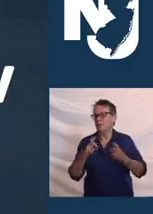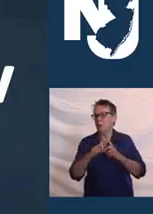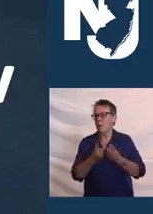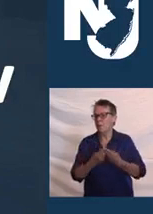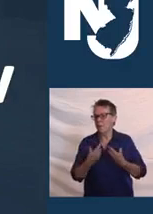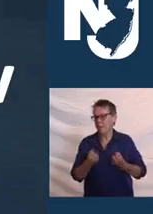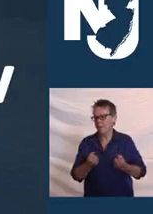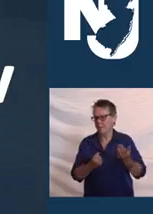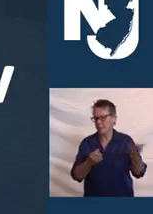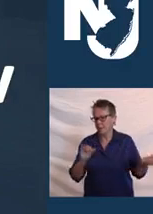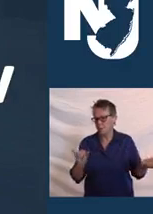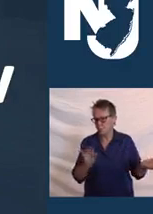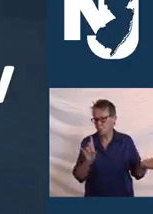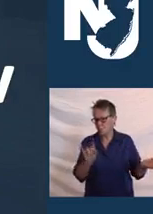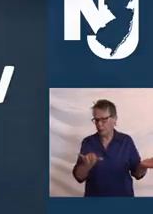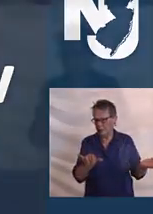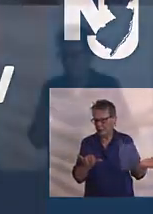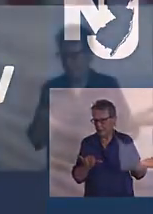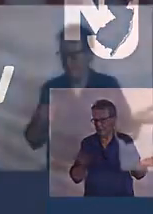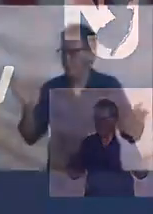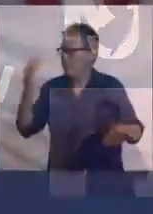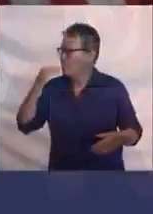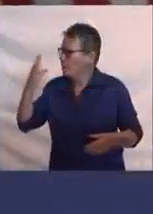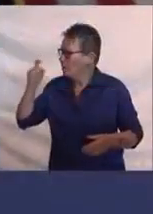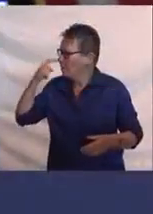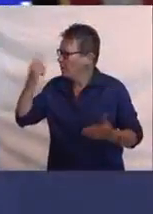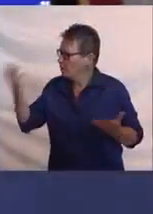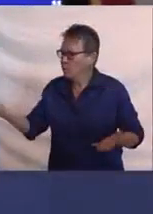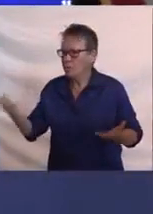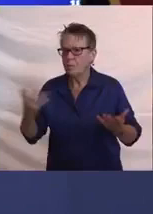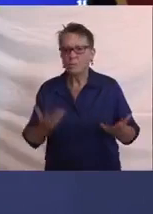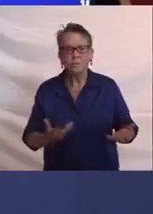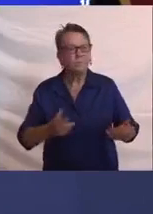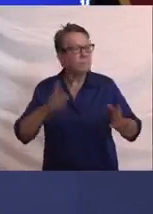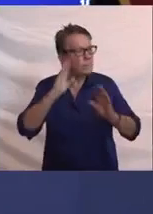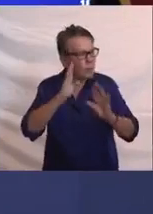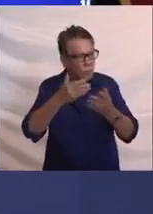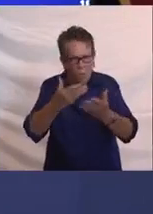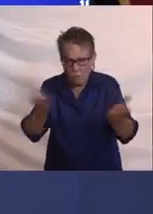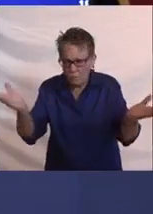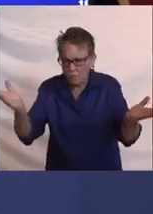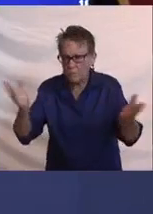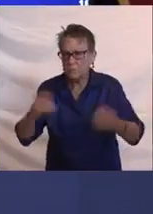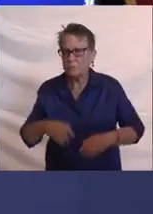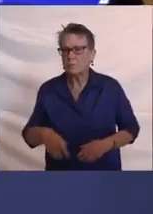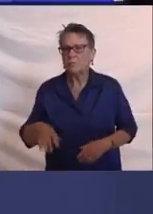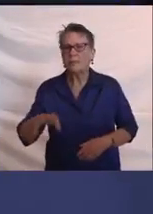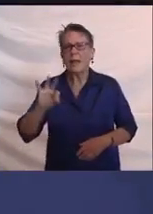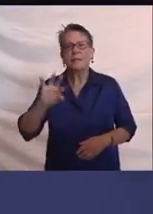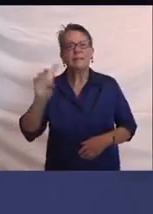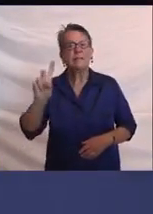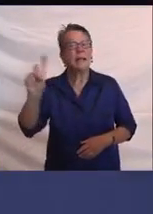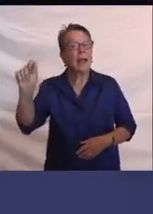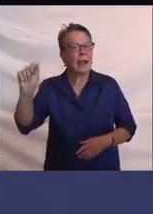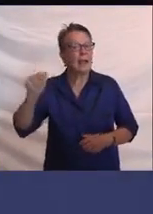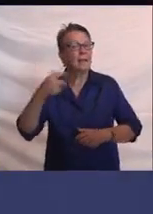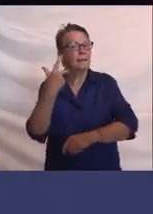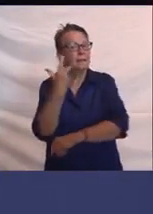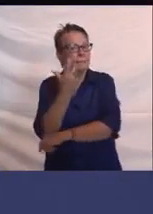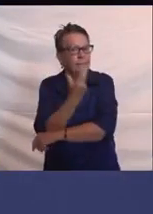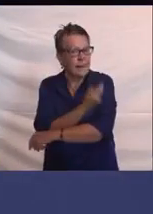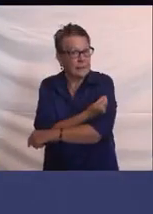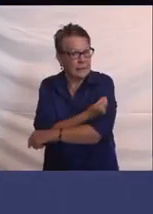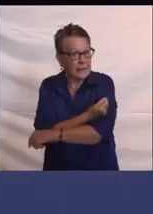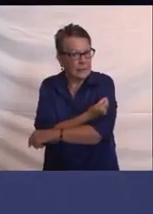Persichilli. Thank you, Governor, and good afternoon. The FDA's Vaccine and Related Biologic Products Advisory Committee met